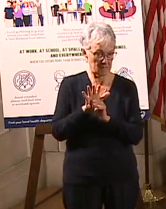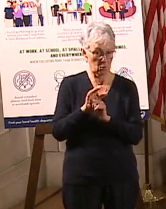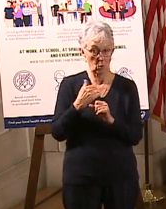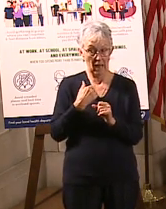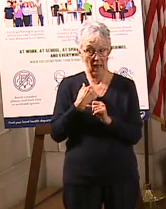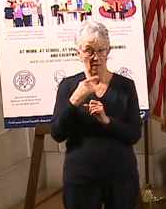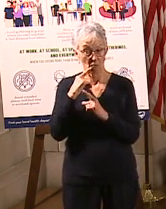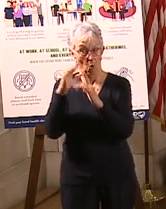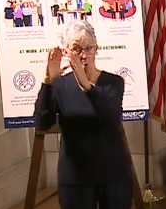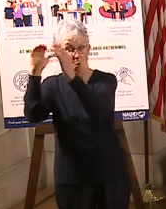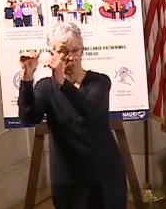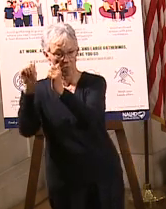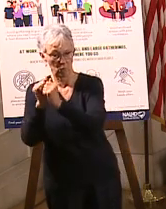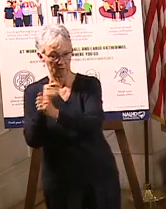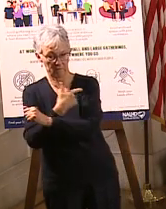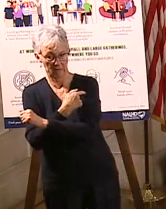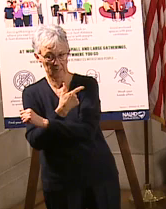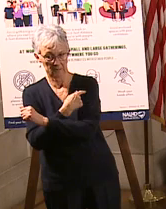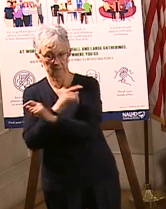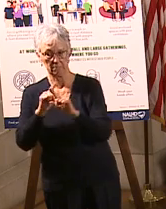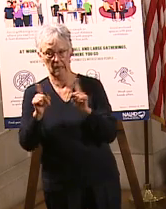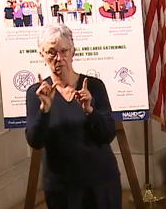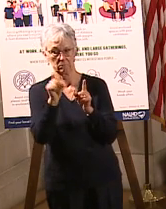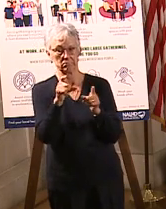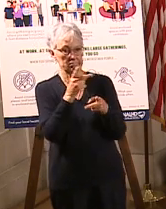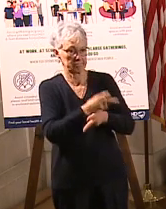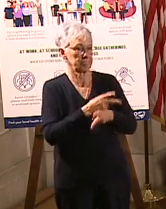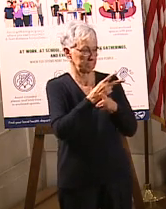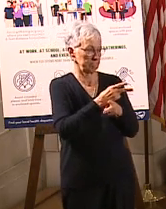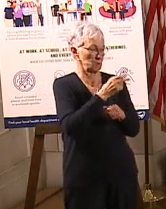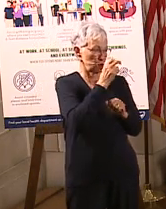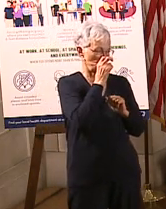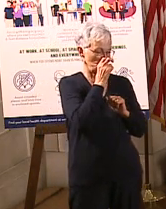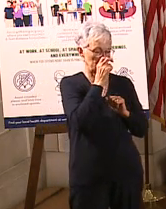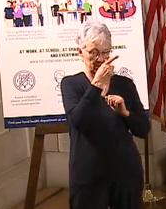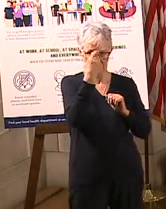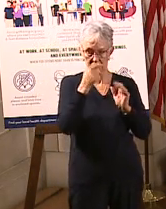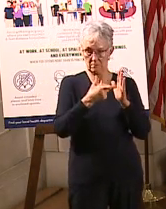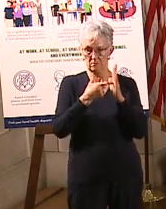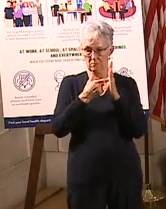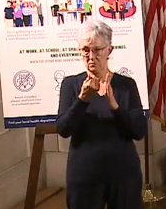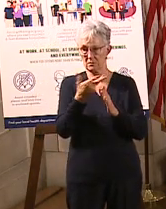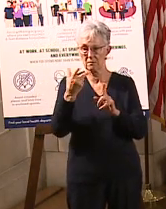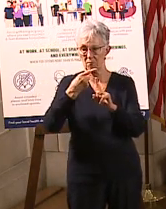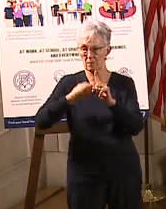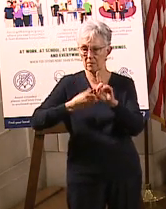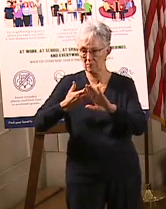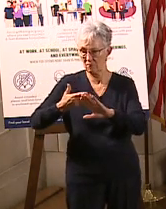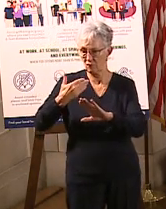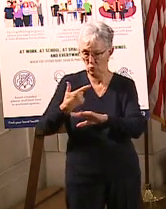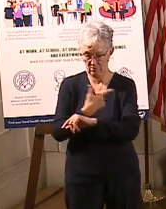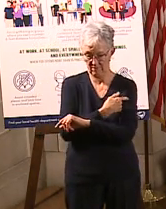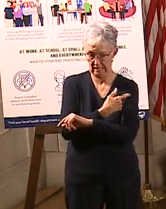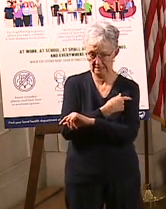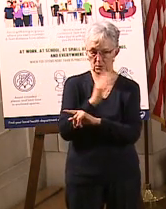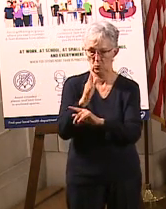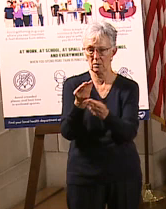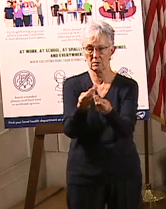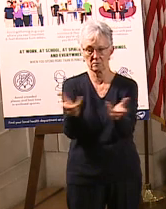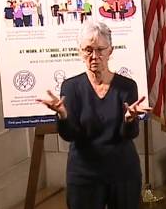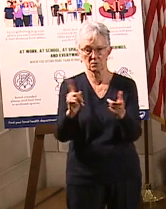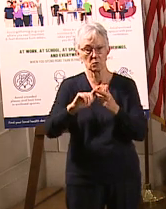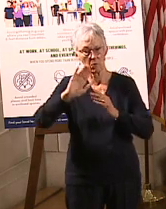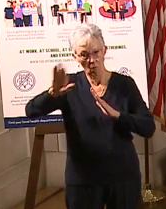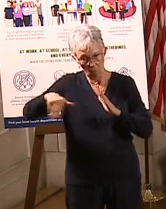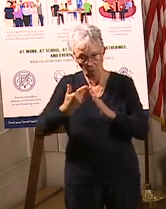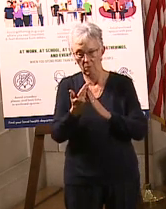need to continue to be diligent as the vaccine gets rolled out, because it's going to be several months as this gets to get the vaccine rolled out to all